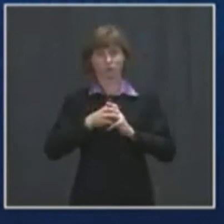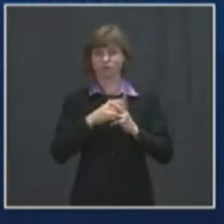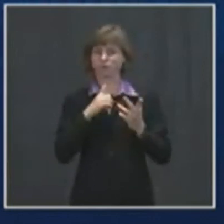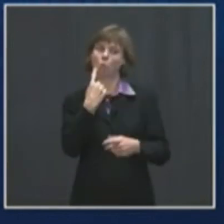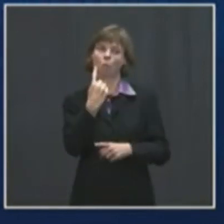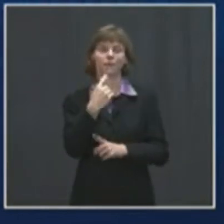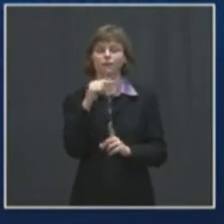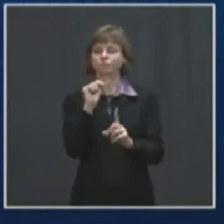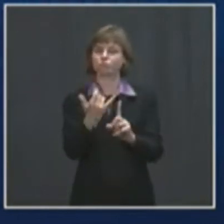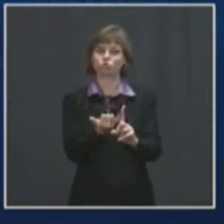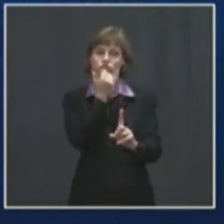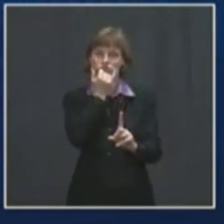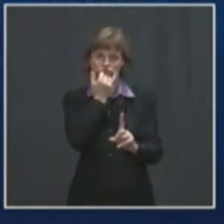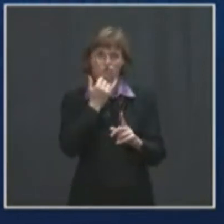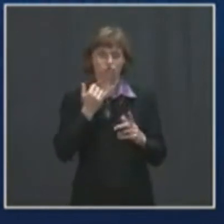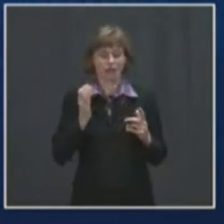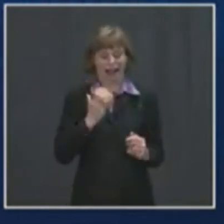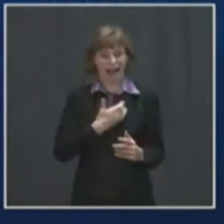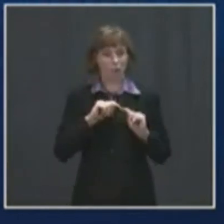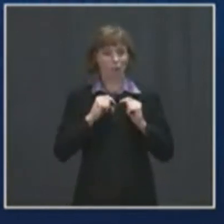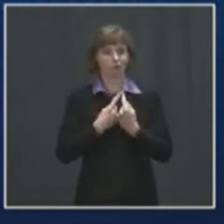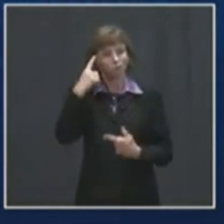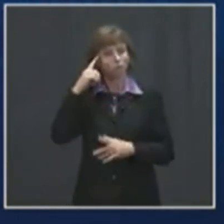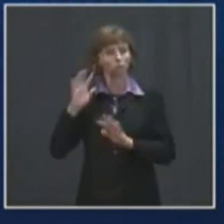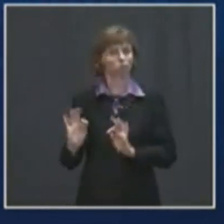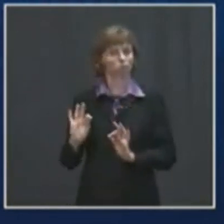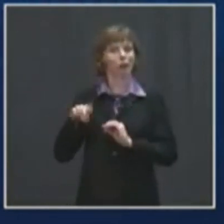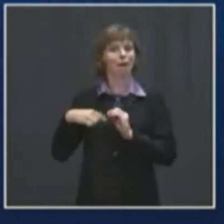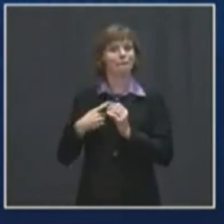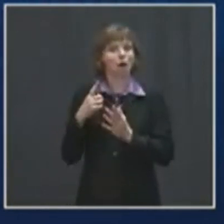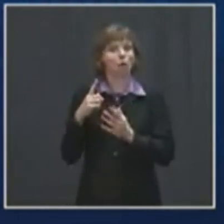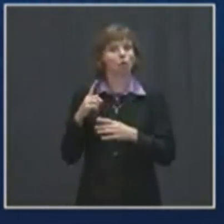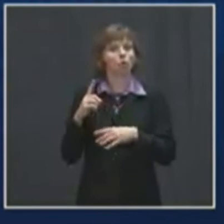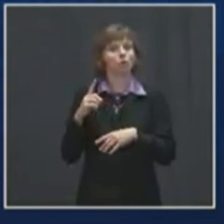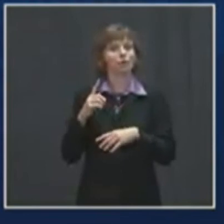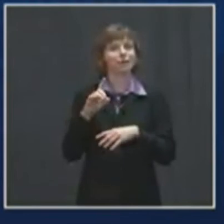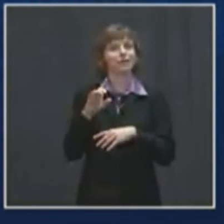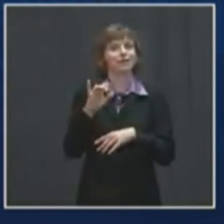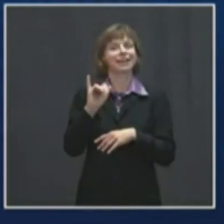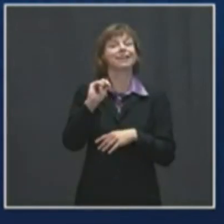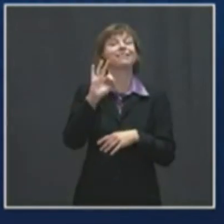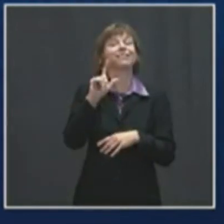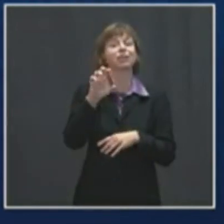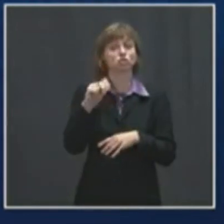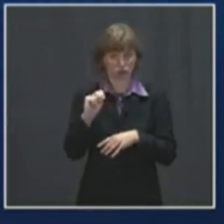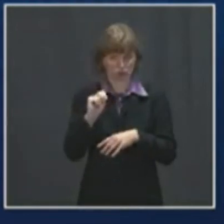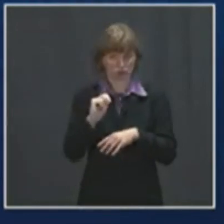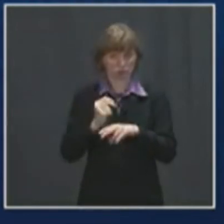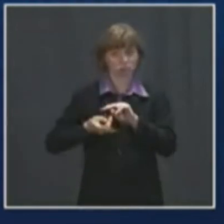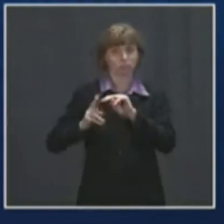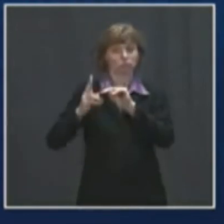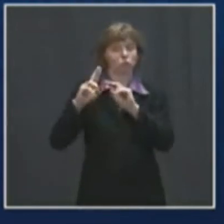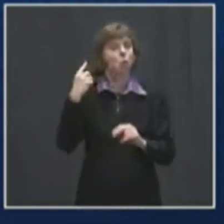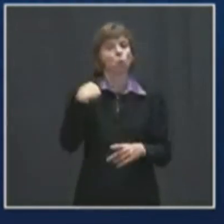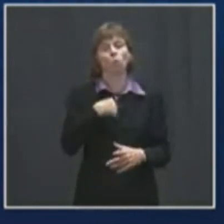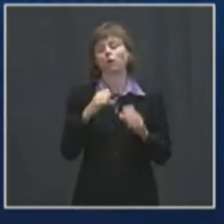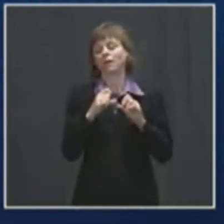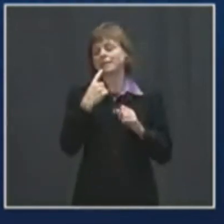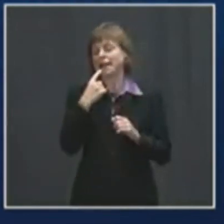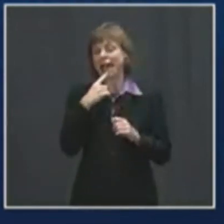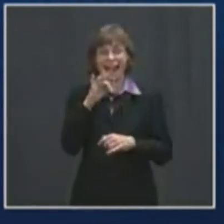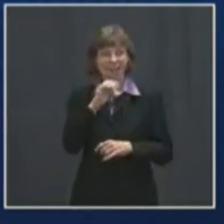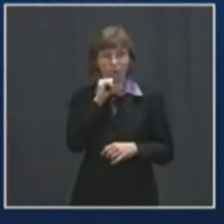that our team is dismissive of inflationary risks. We've constantly argued that the risks of doing too little are far greater than the